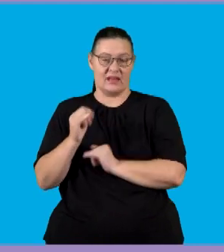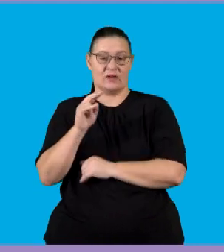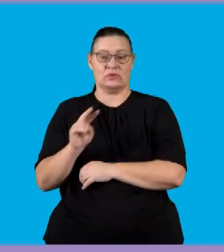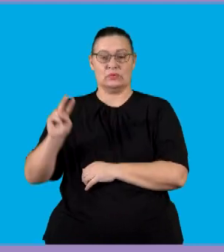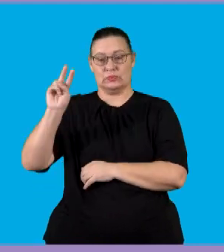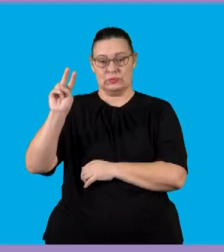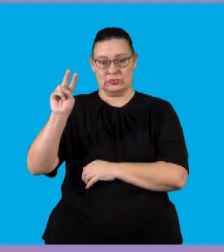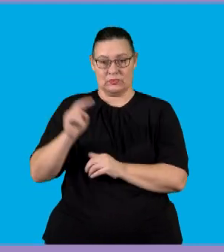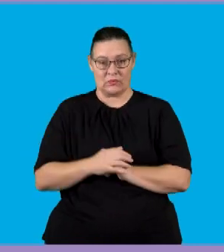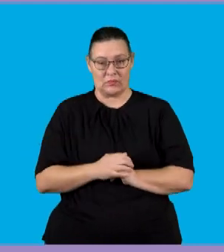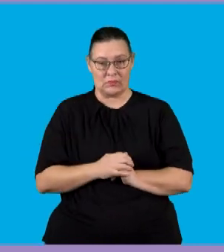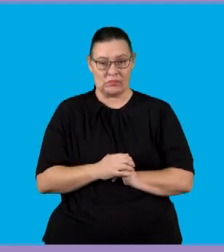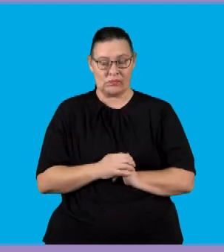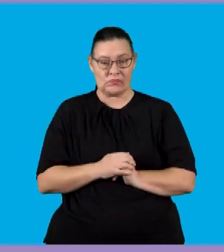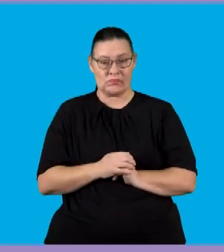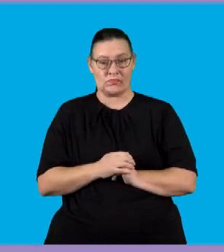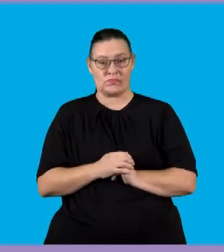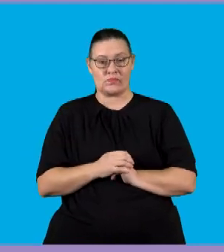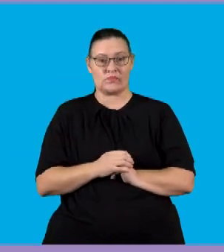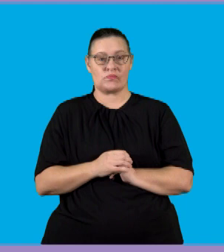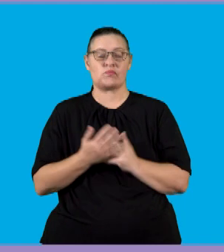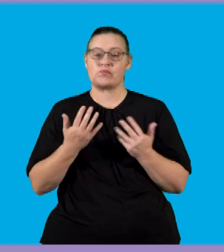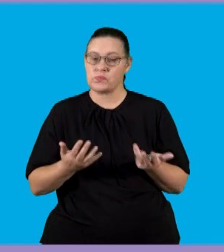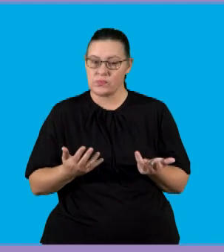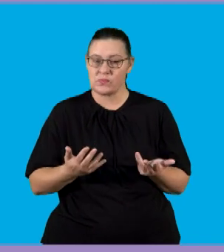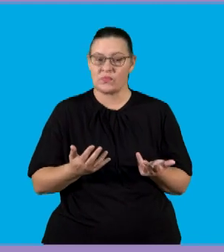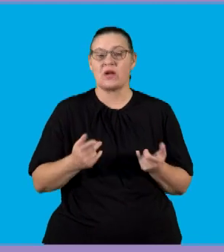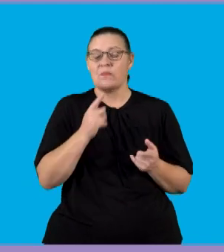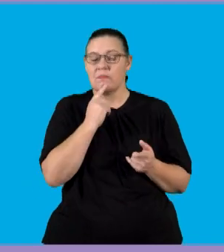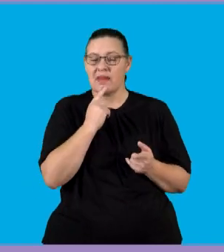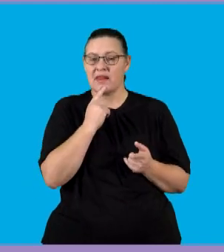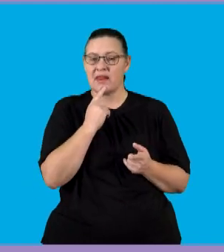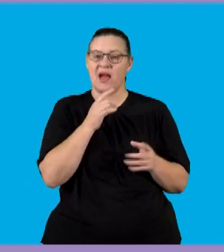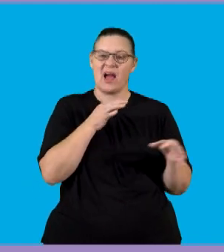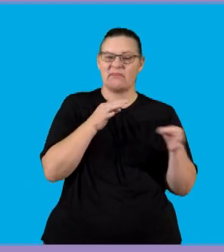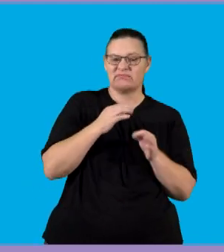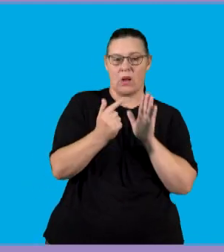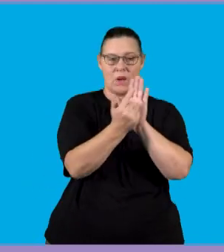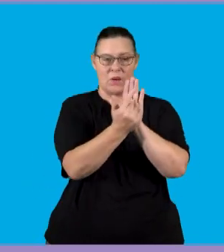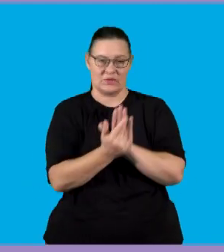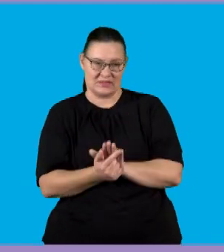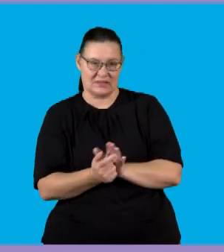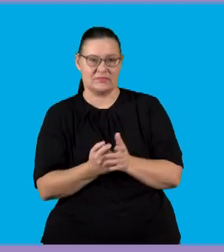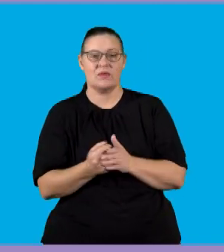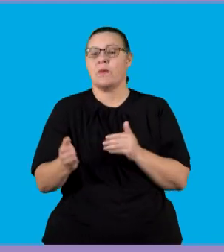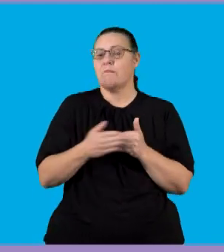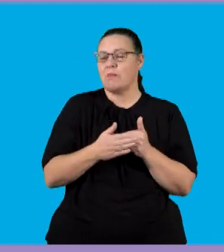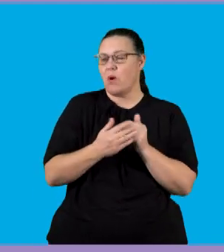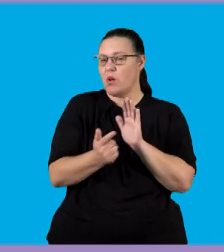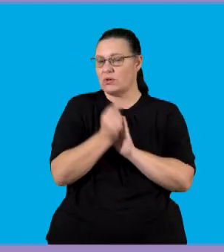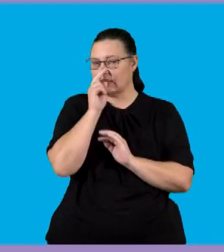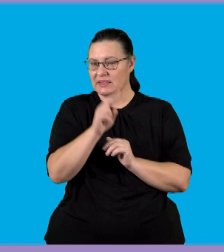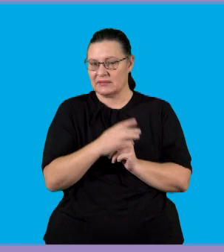11 squared. And that is just a reminder of those exponent laws. Let's look at more of those